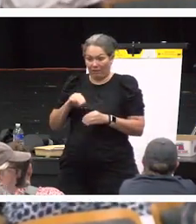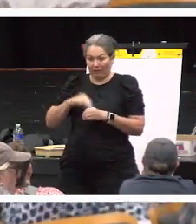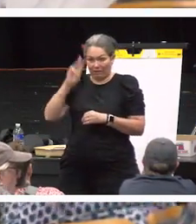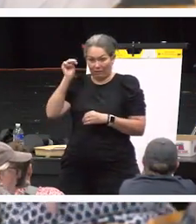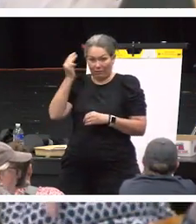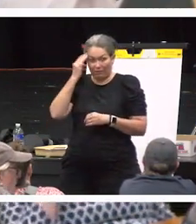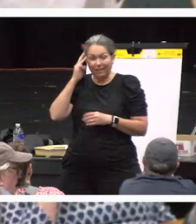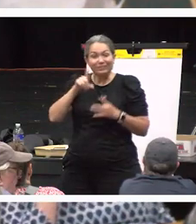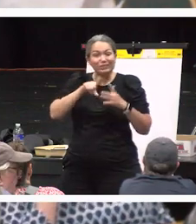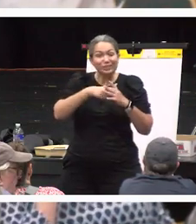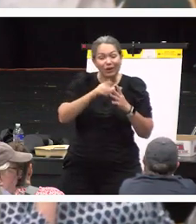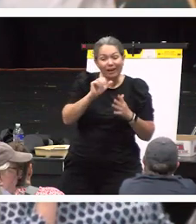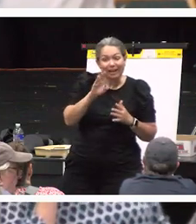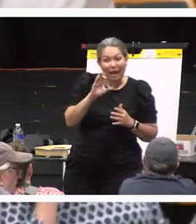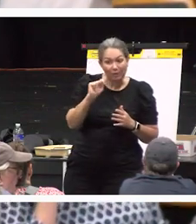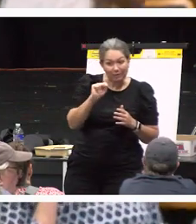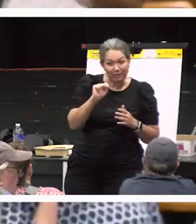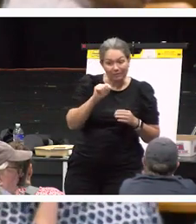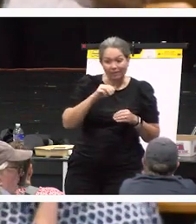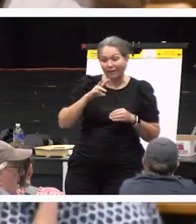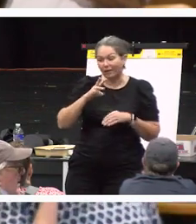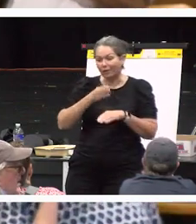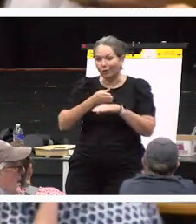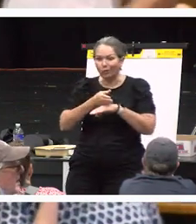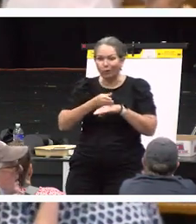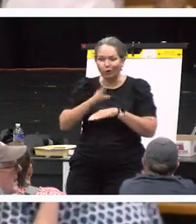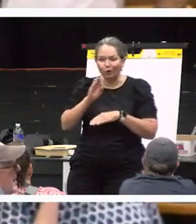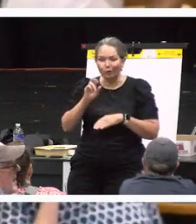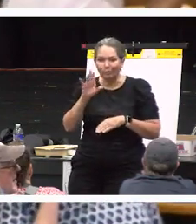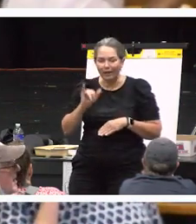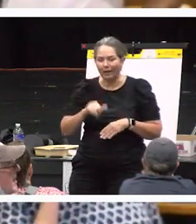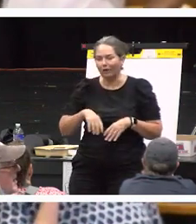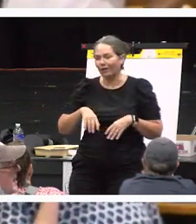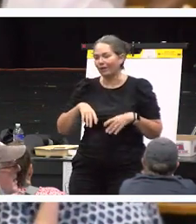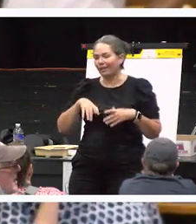in Cabot and Woodbury and Williamstown.